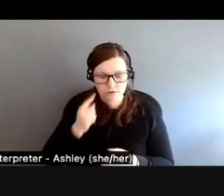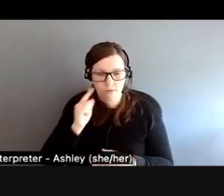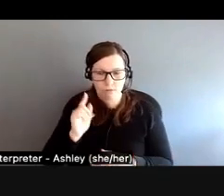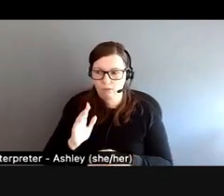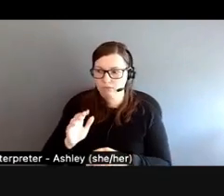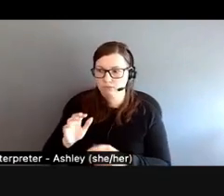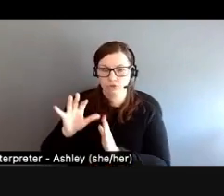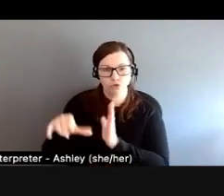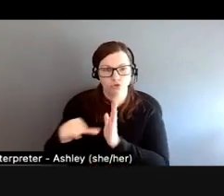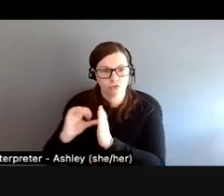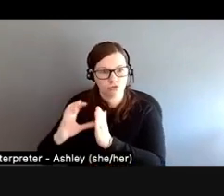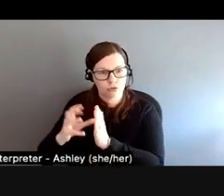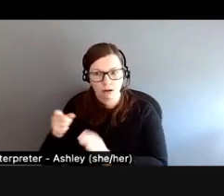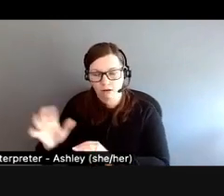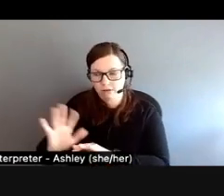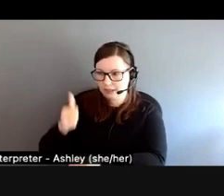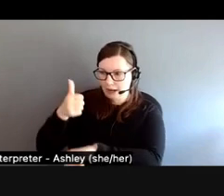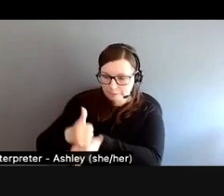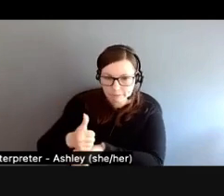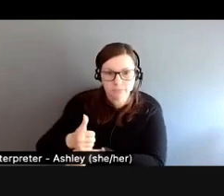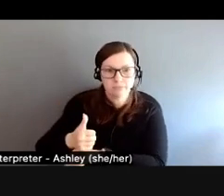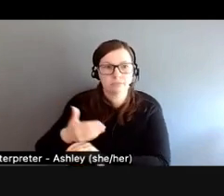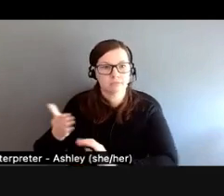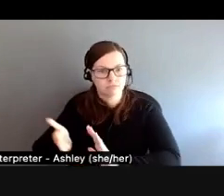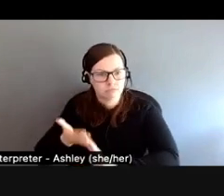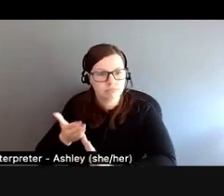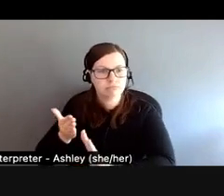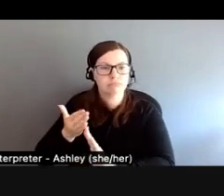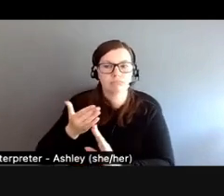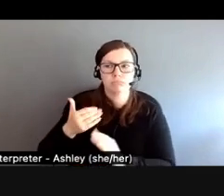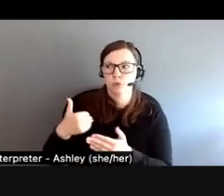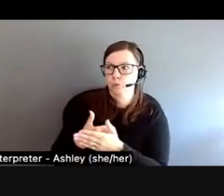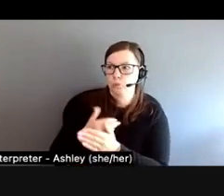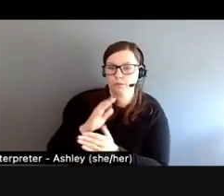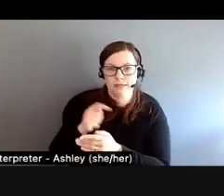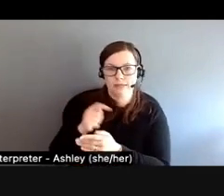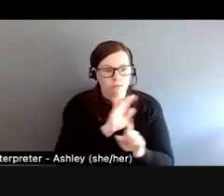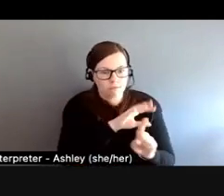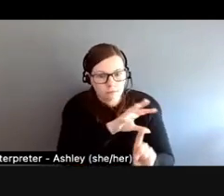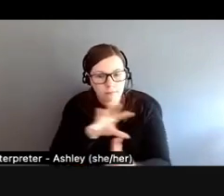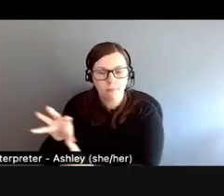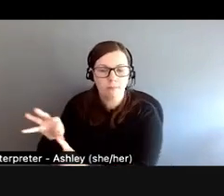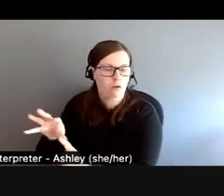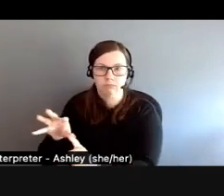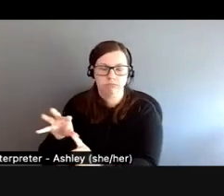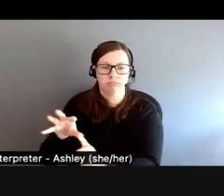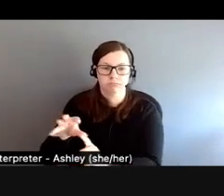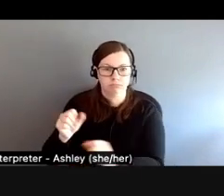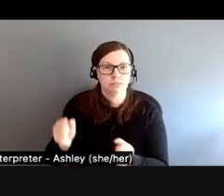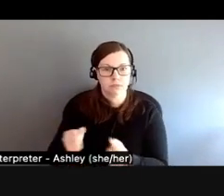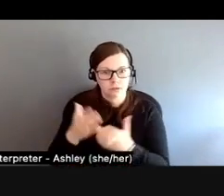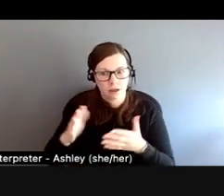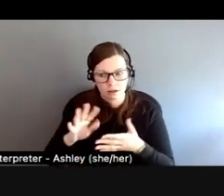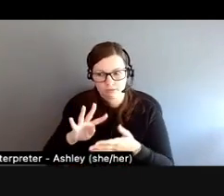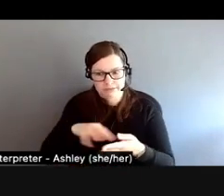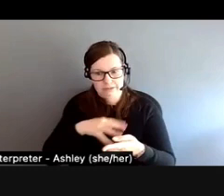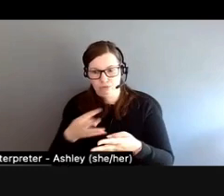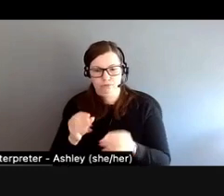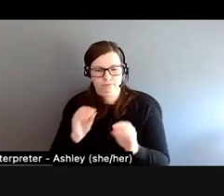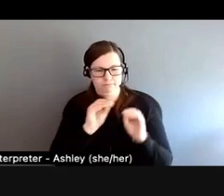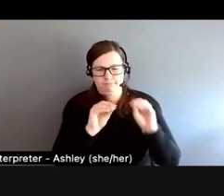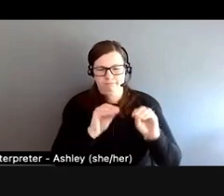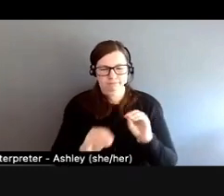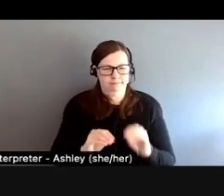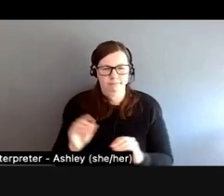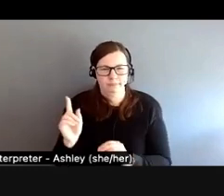the channel and the video content at the same time? So all this was challenged. Really, we have to sit, we have to think